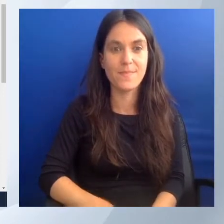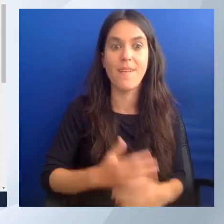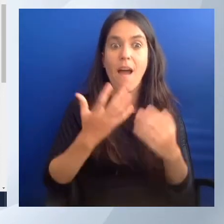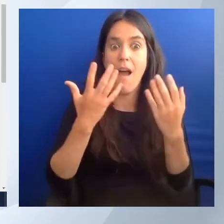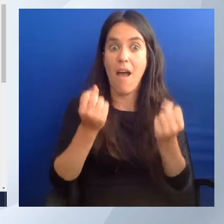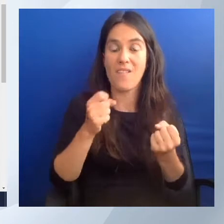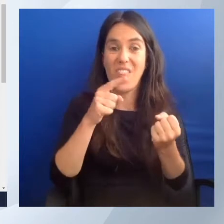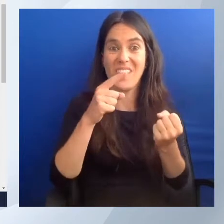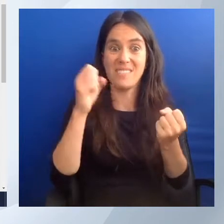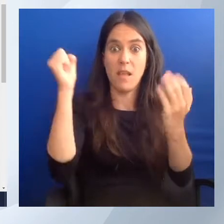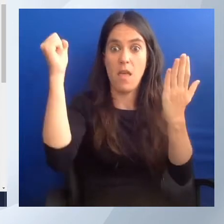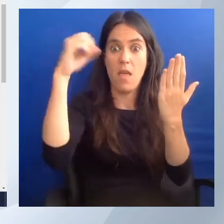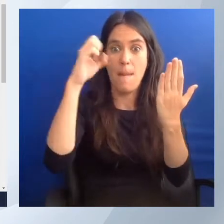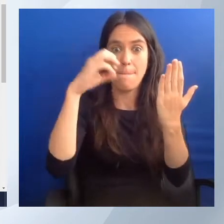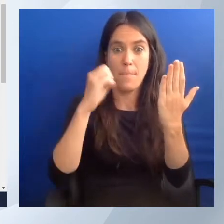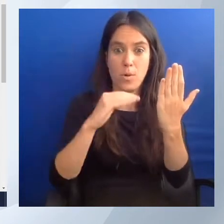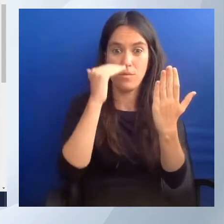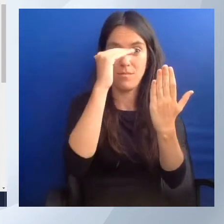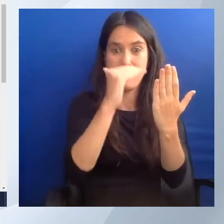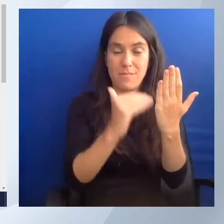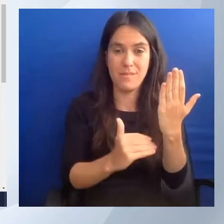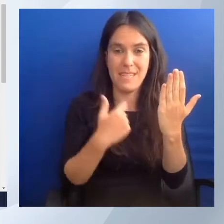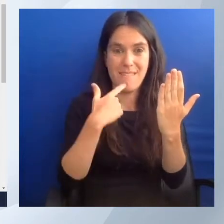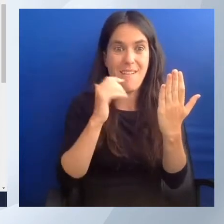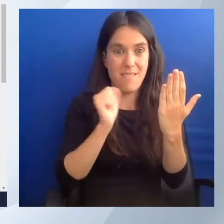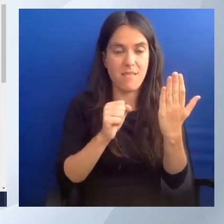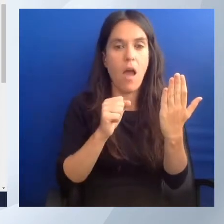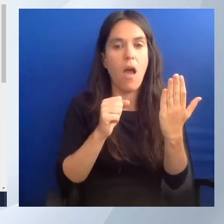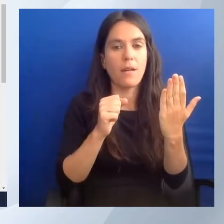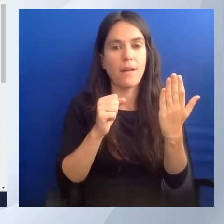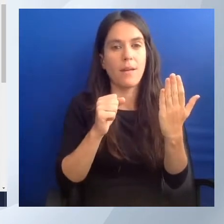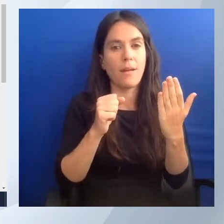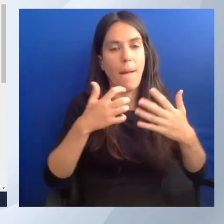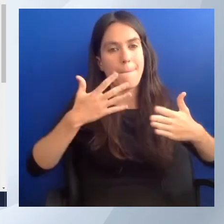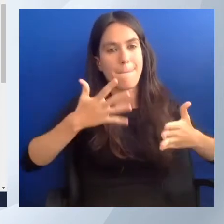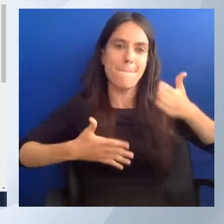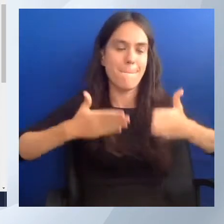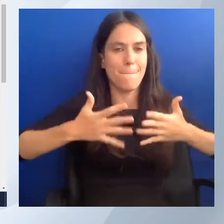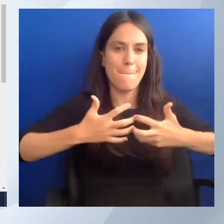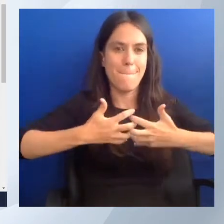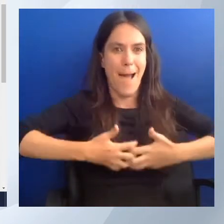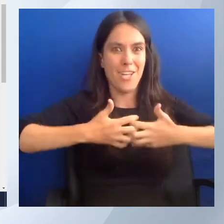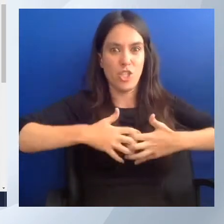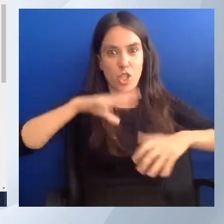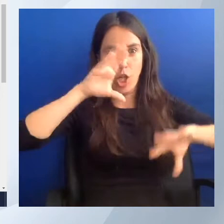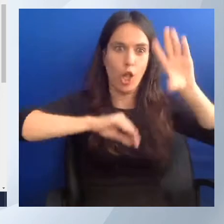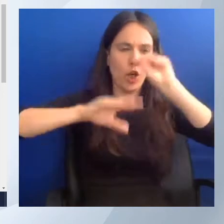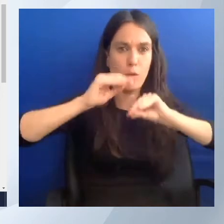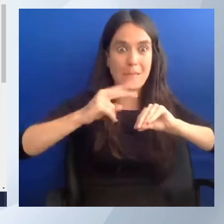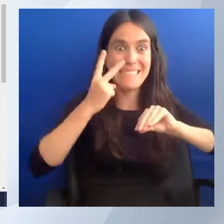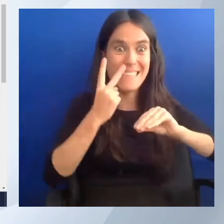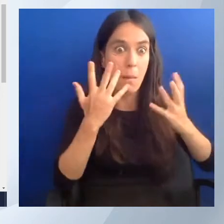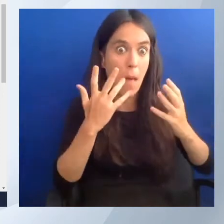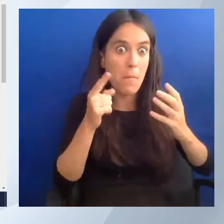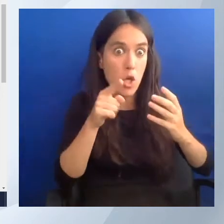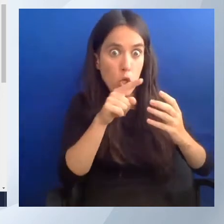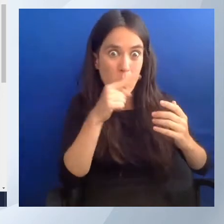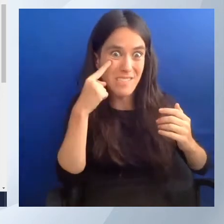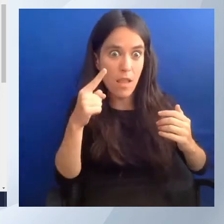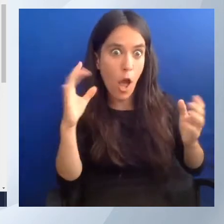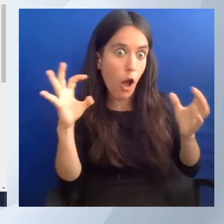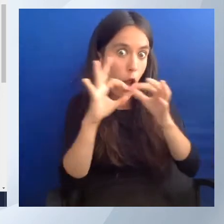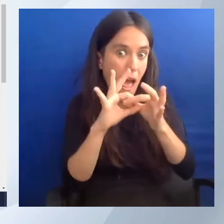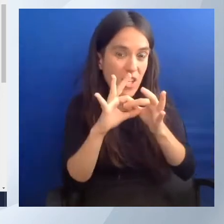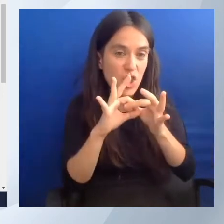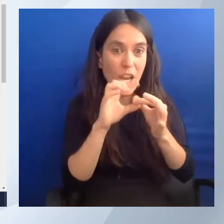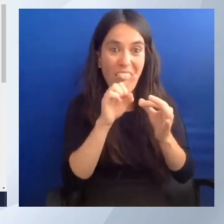put them both into my machine learning algorithm, and I can ask the computer, hey, can you find a connection between these